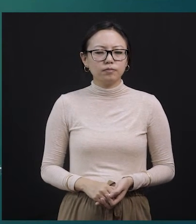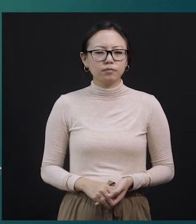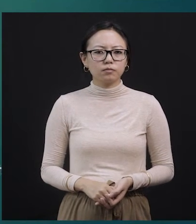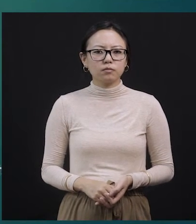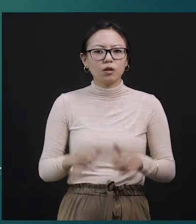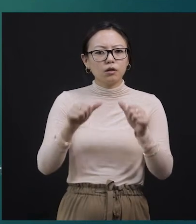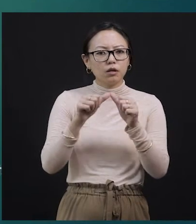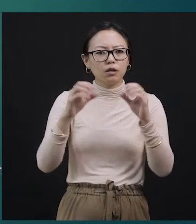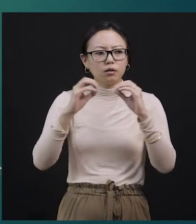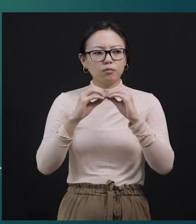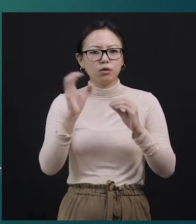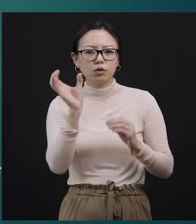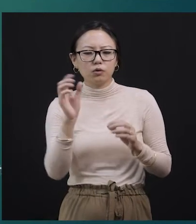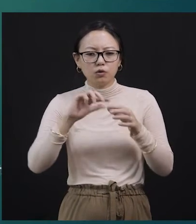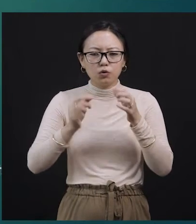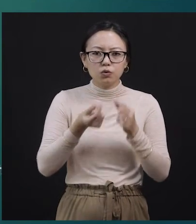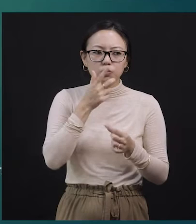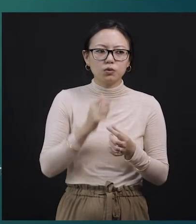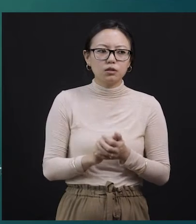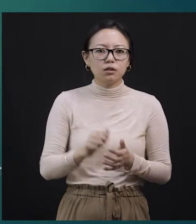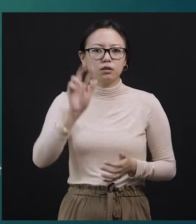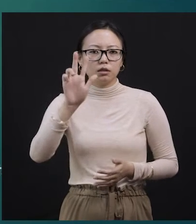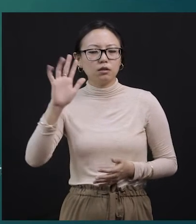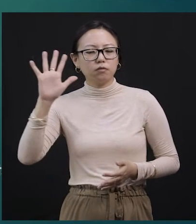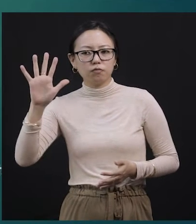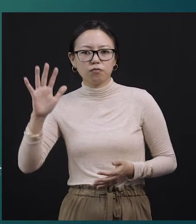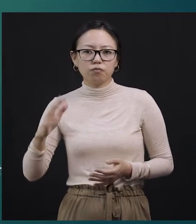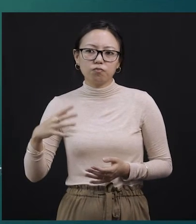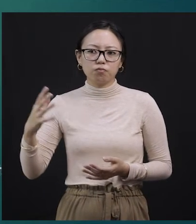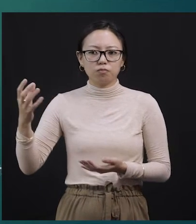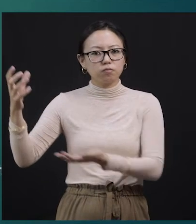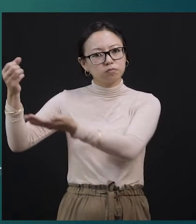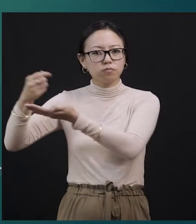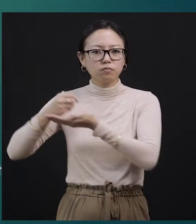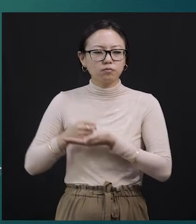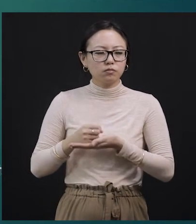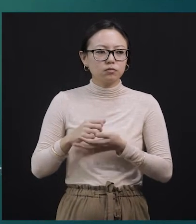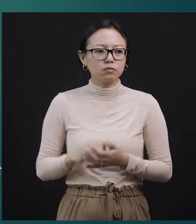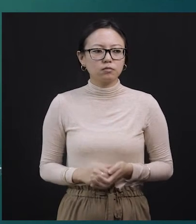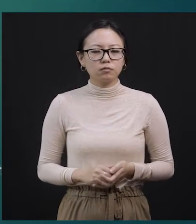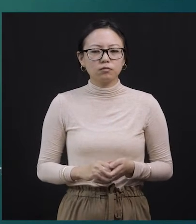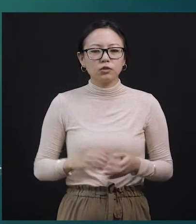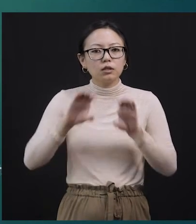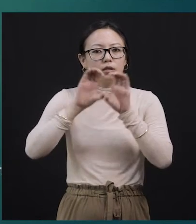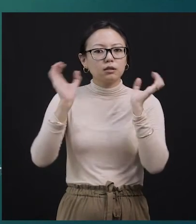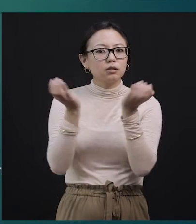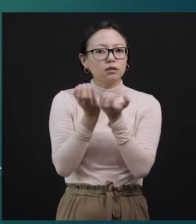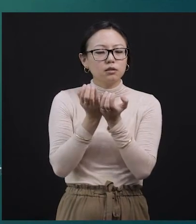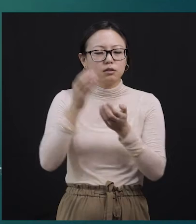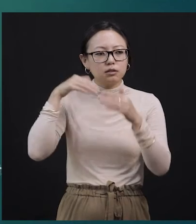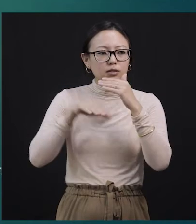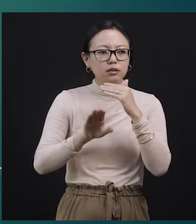brought 85 number of sweets, right? So, can you find out how many sweets